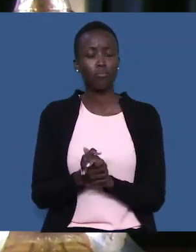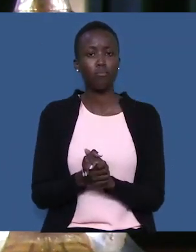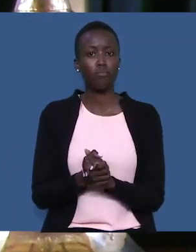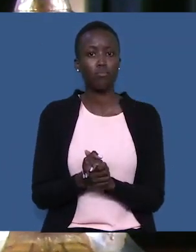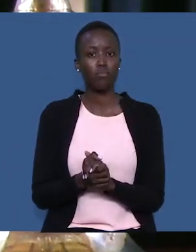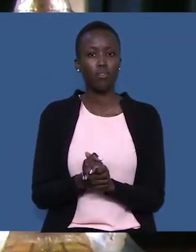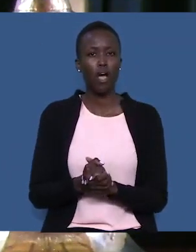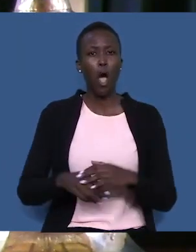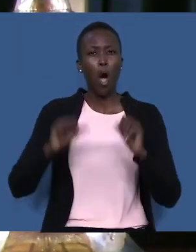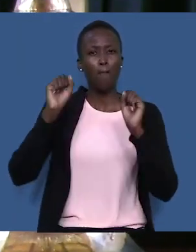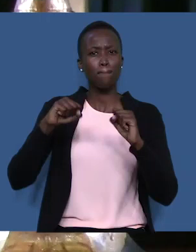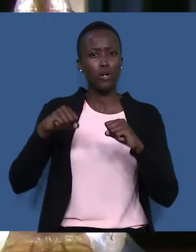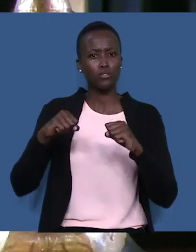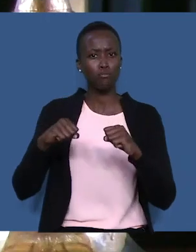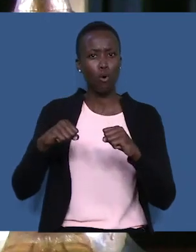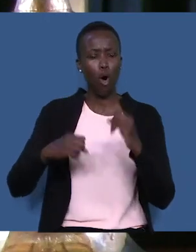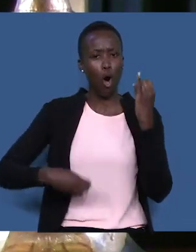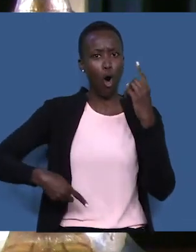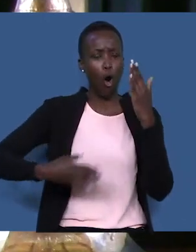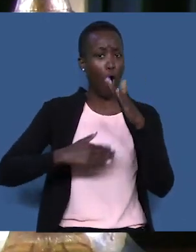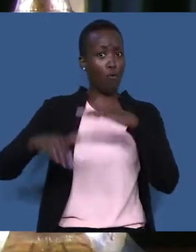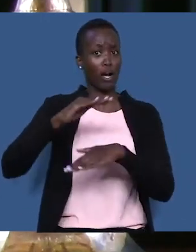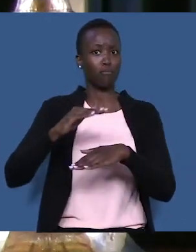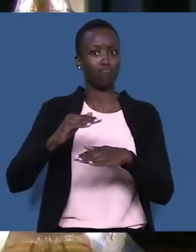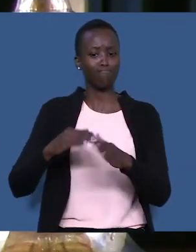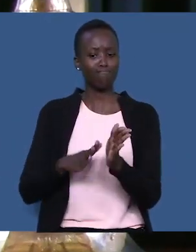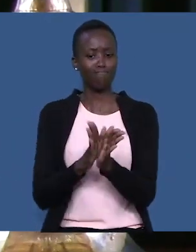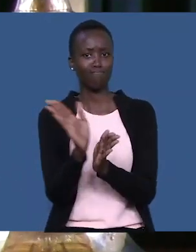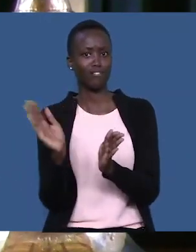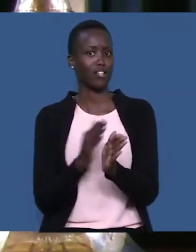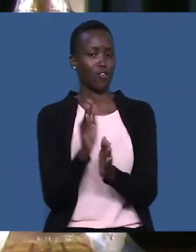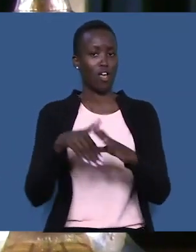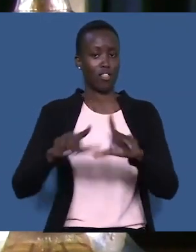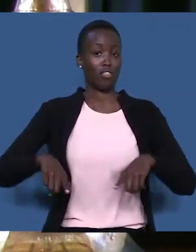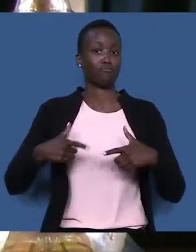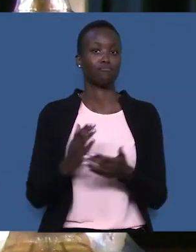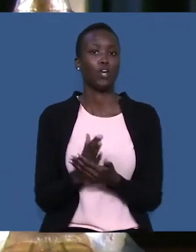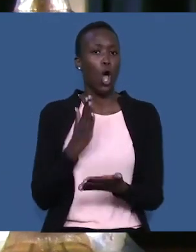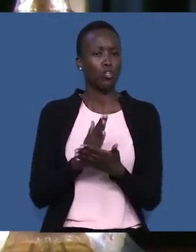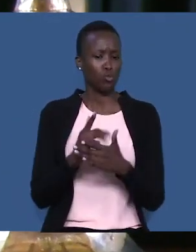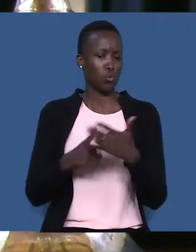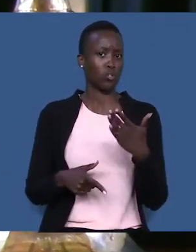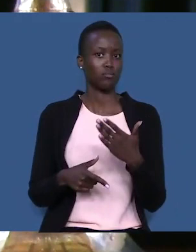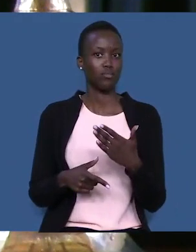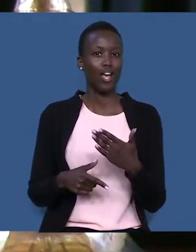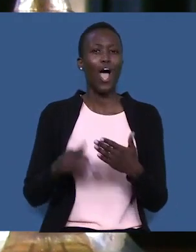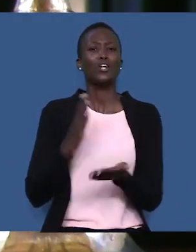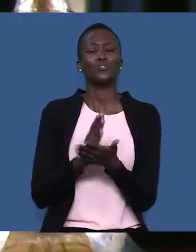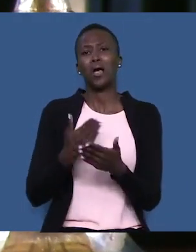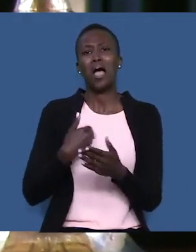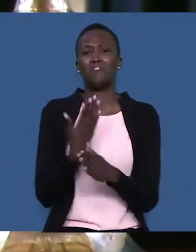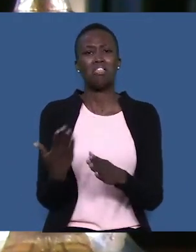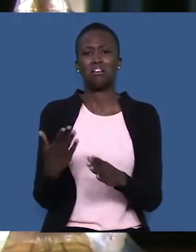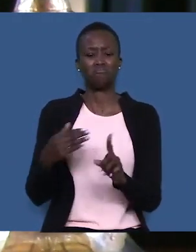overcoming distractions in life. The truth is that distractions will always come in